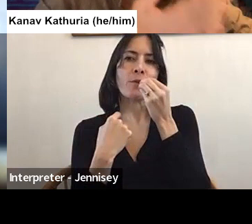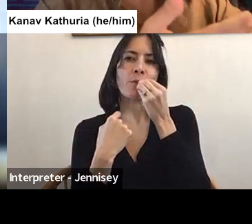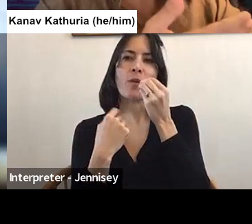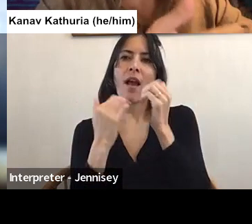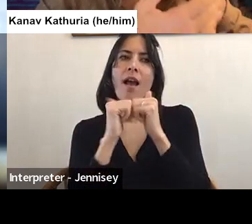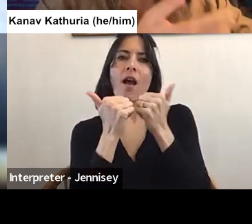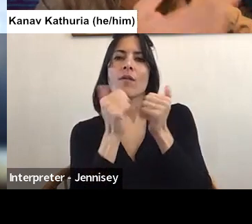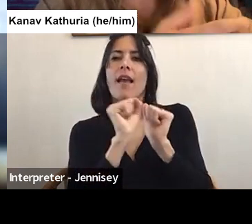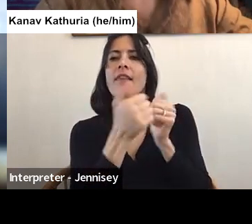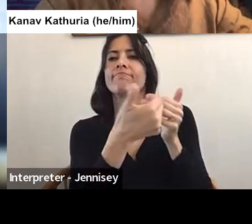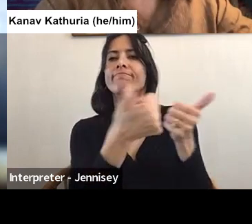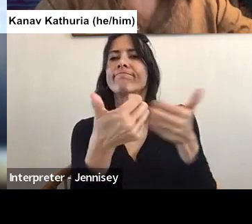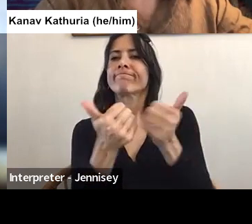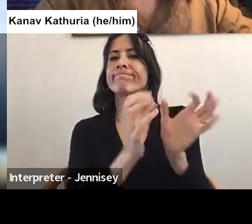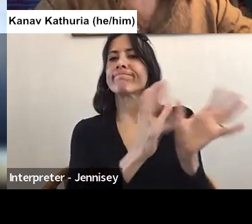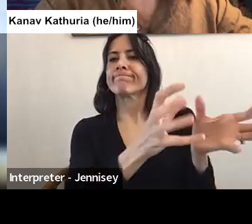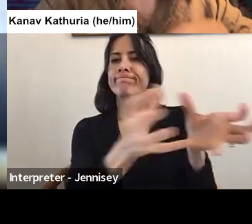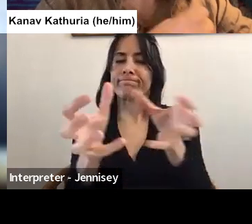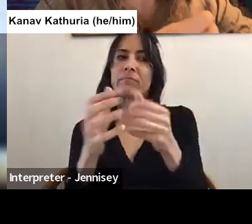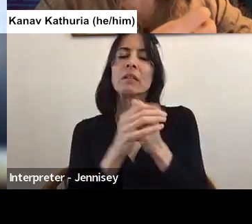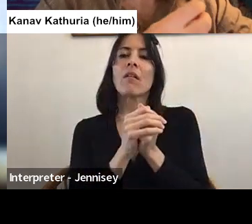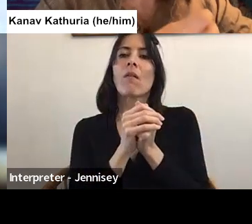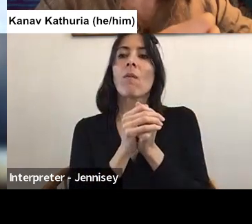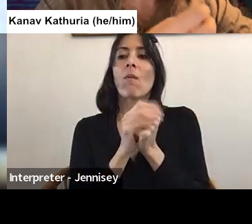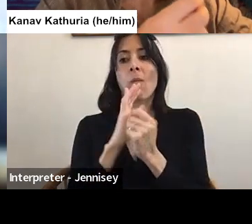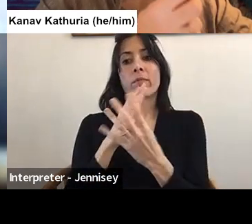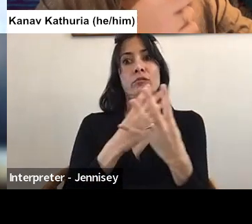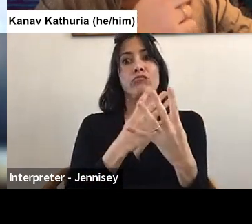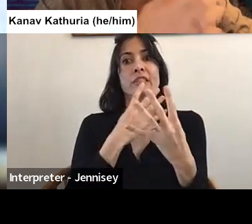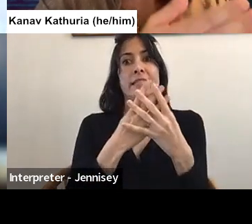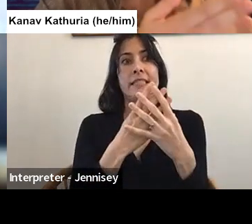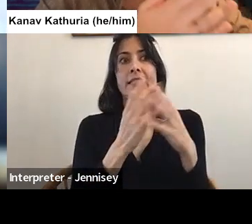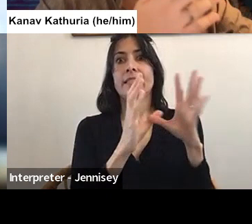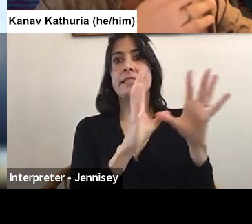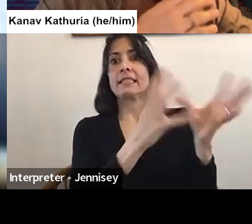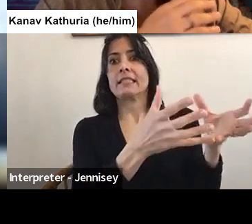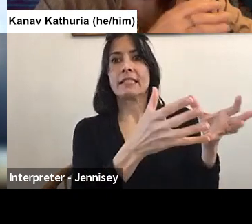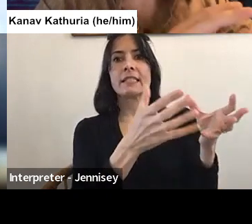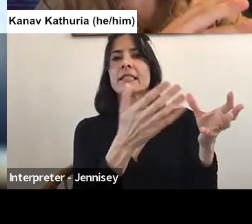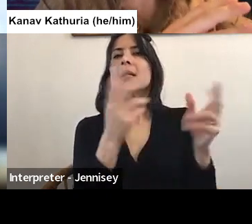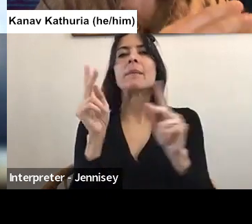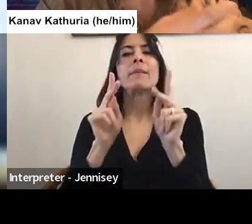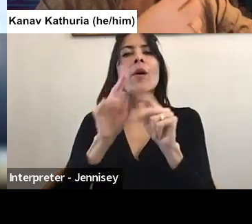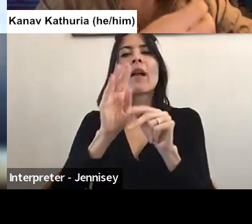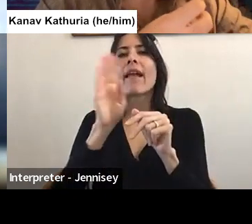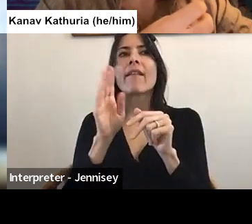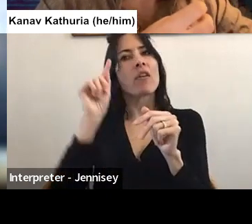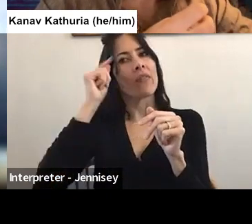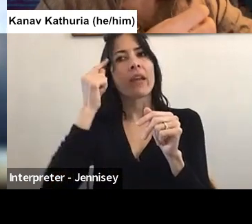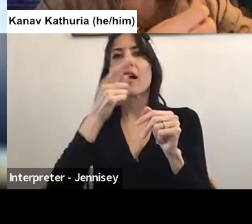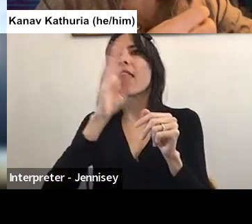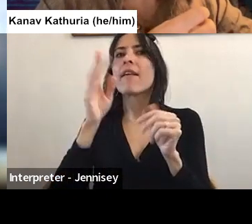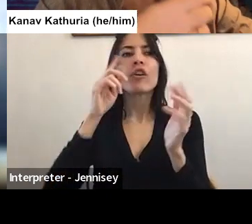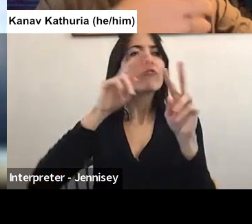Especially as in the struggle for food justice, prisons have traditionally been underanalyzed, kind of cast aside when we're talking